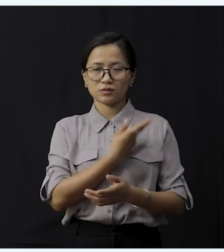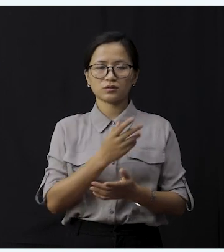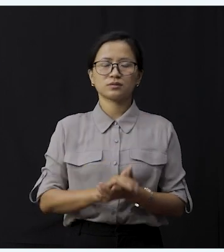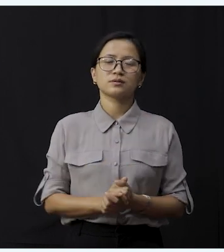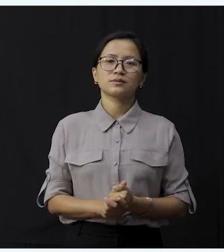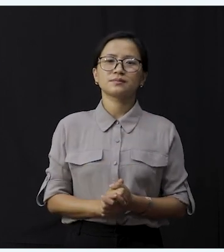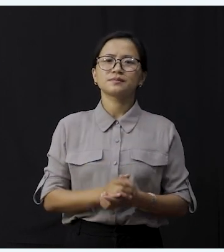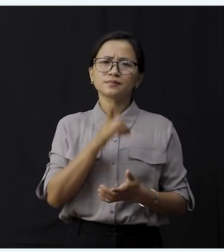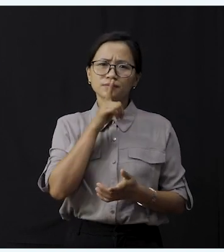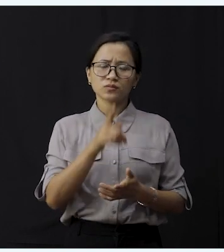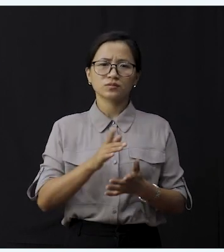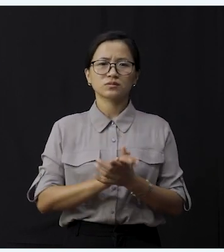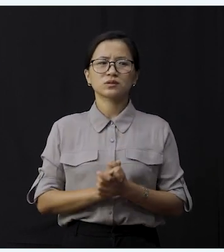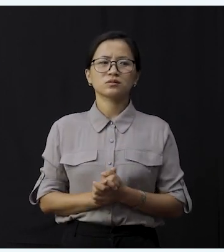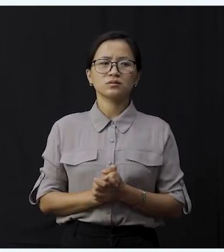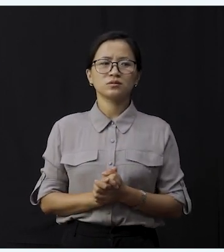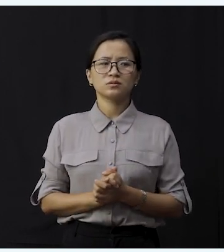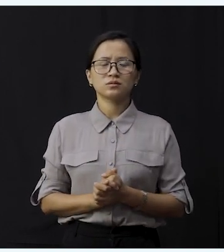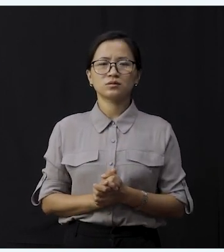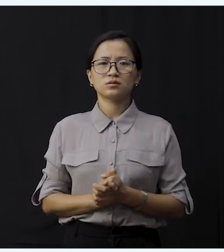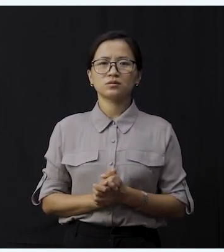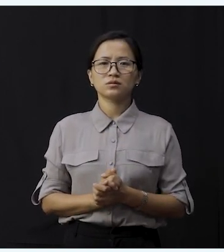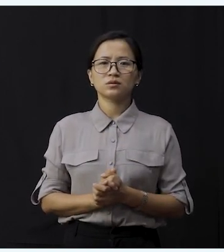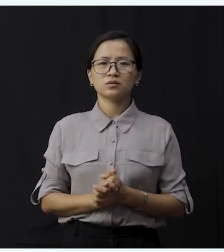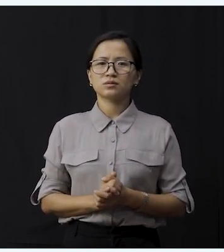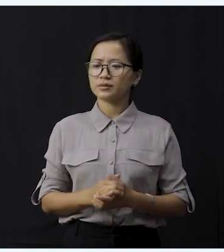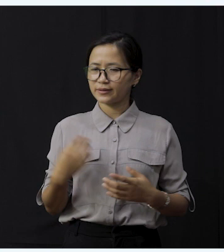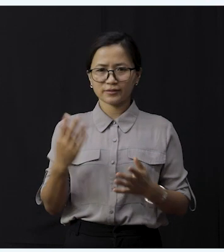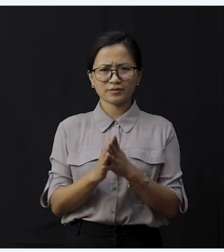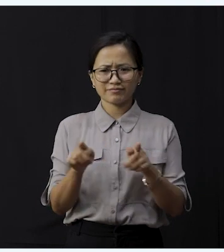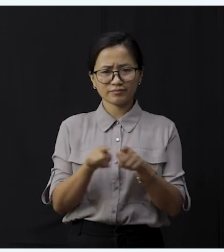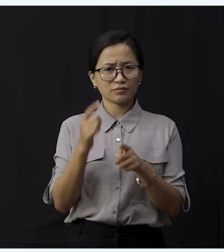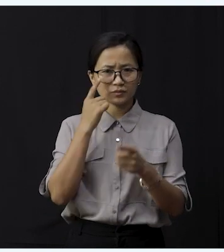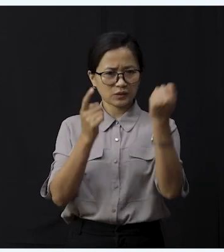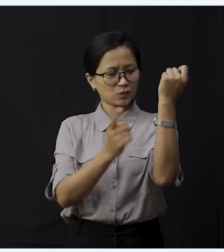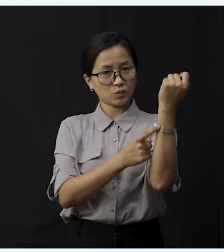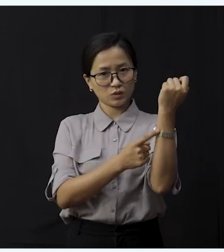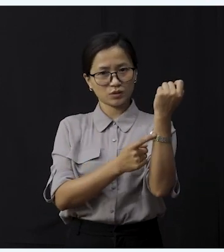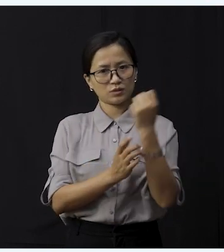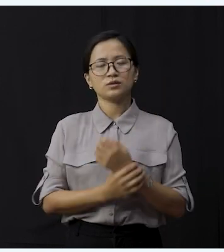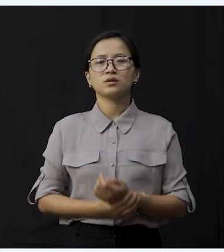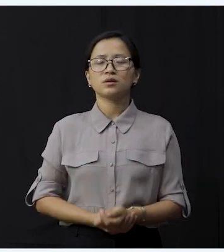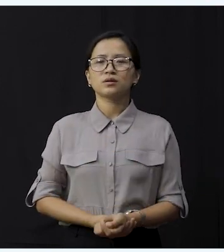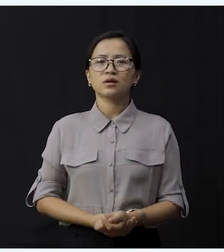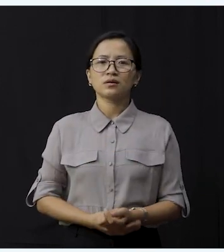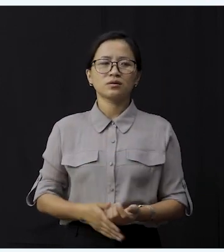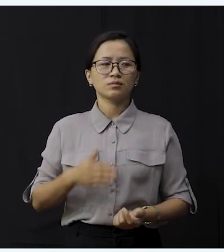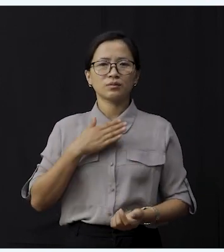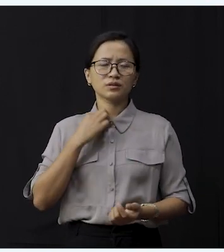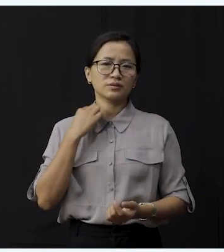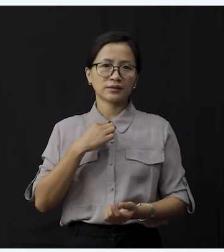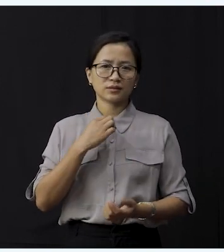anything such as our spectacle, my wristwatch, or my